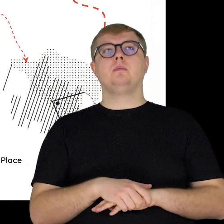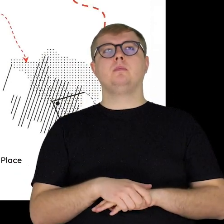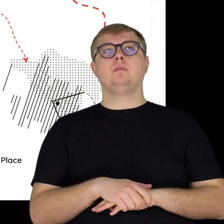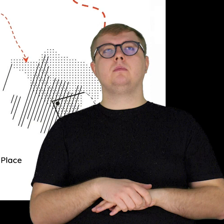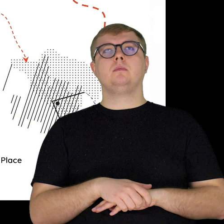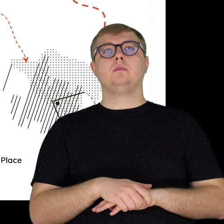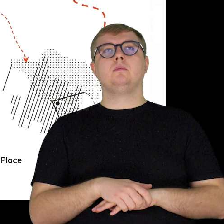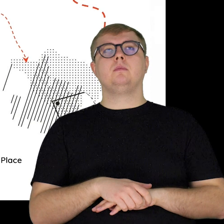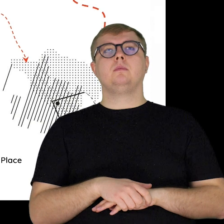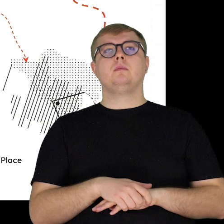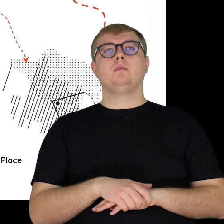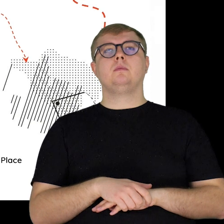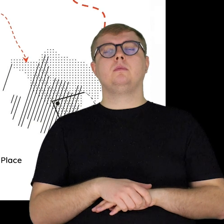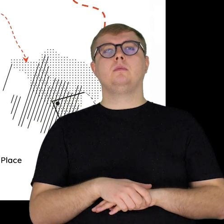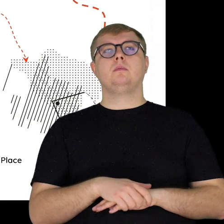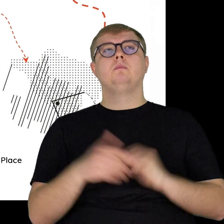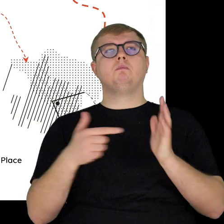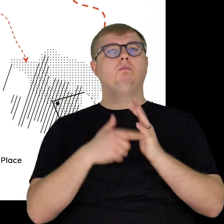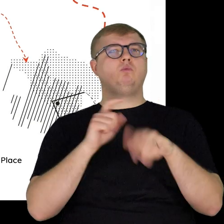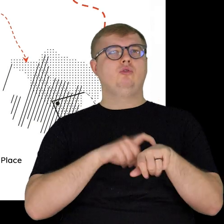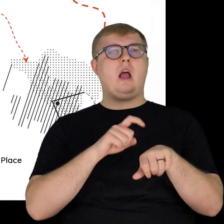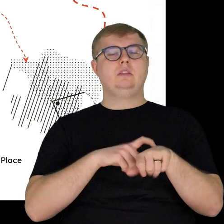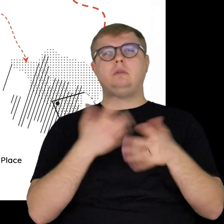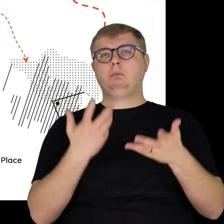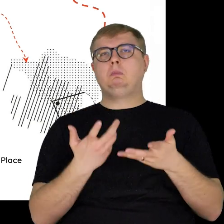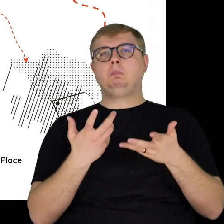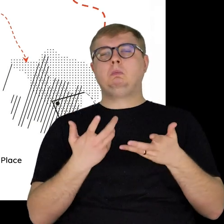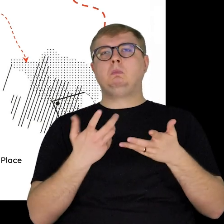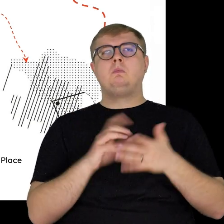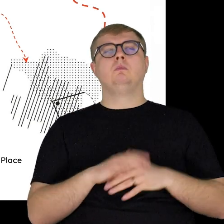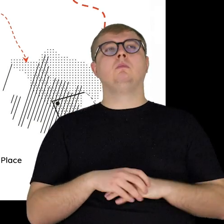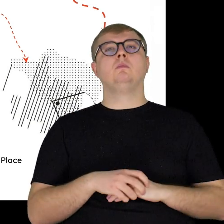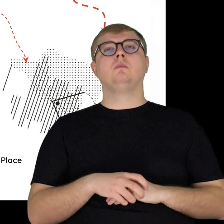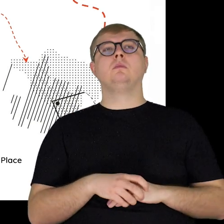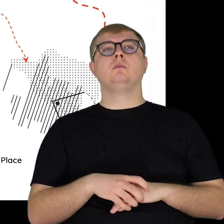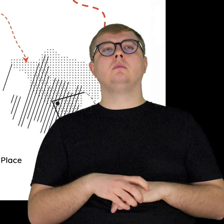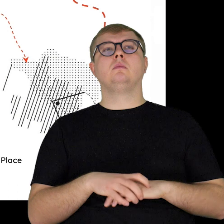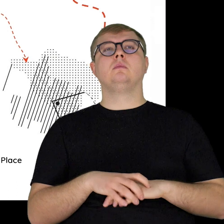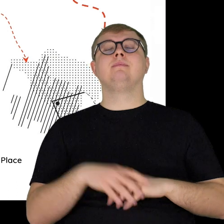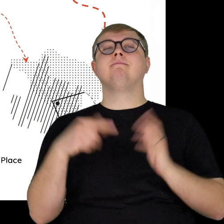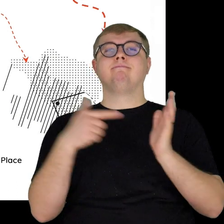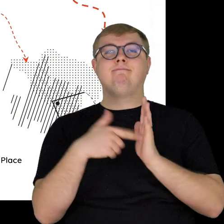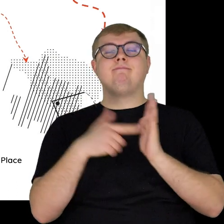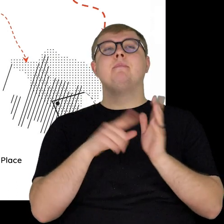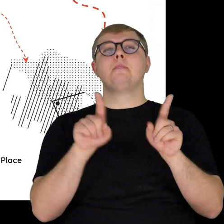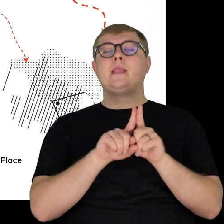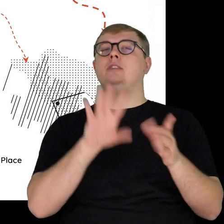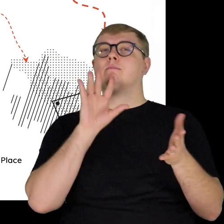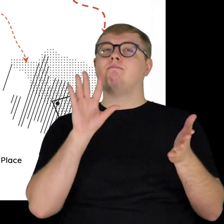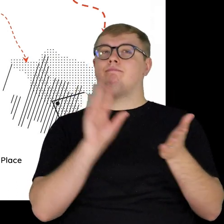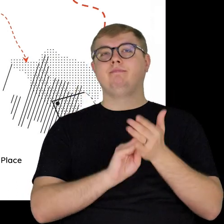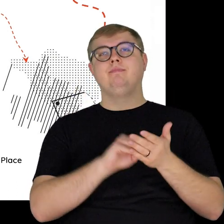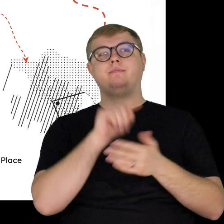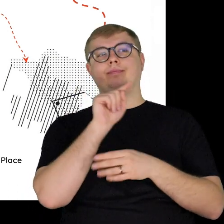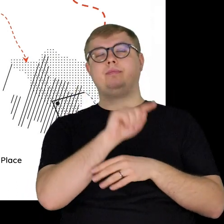What is time? Here again, we are drawing upon a quite a complex